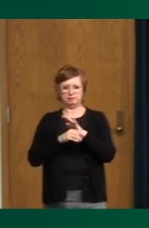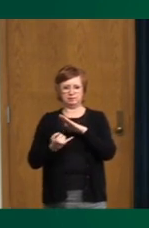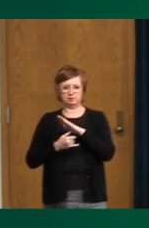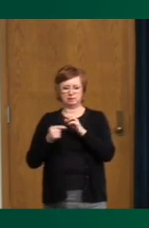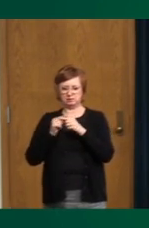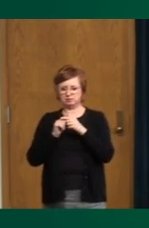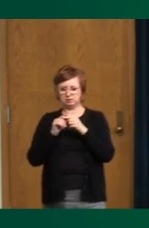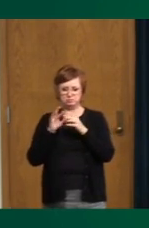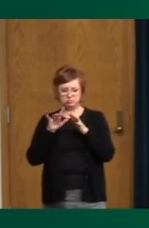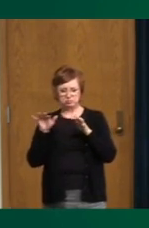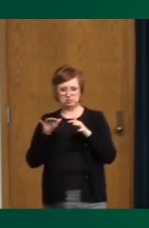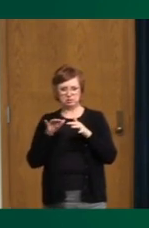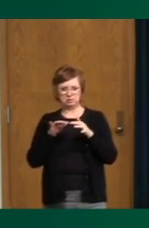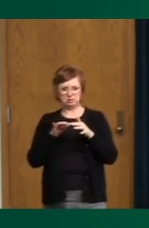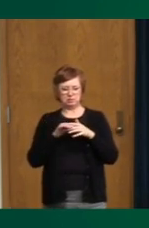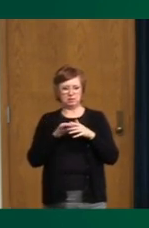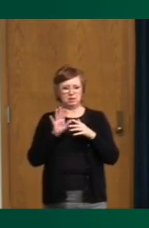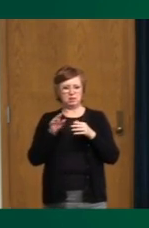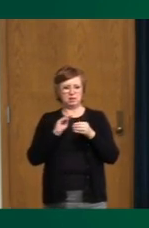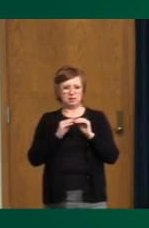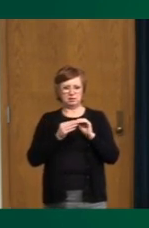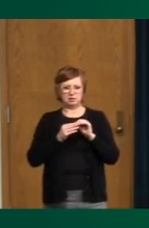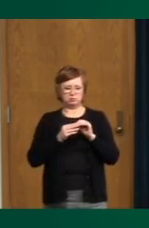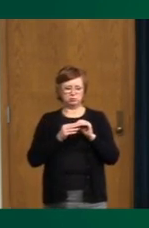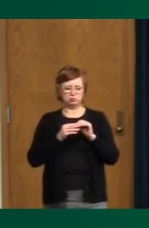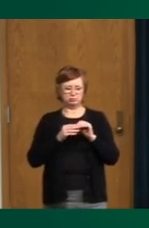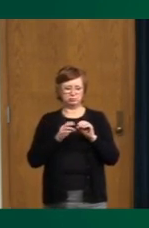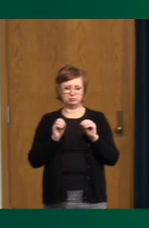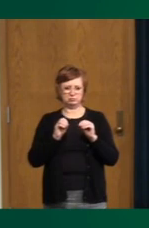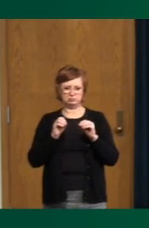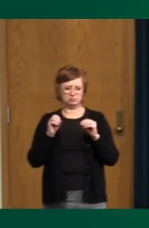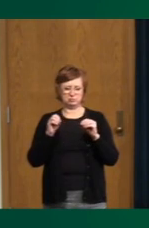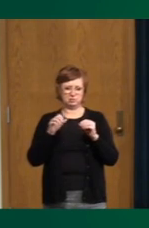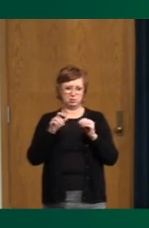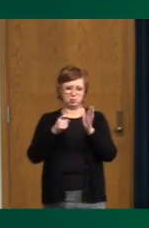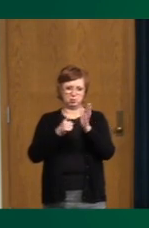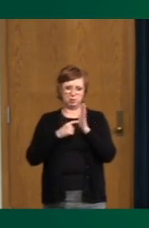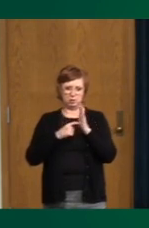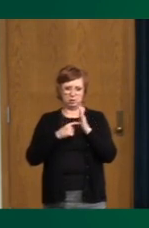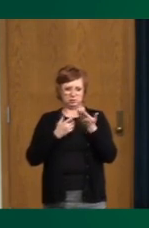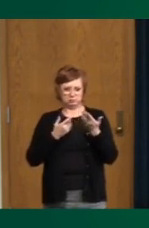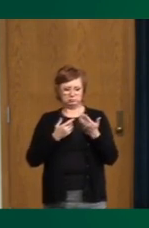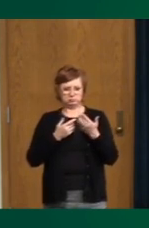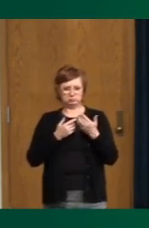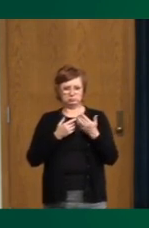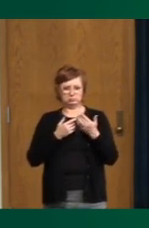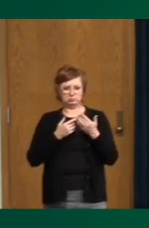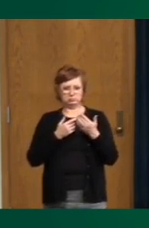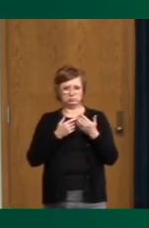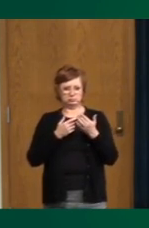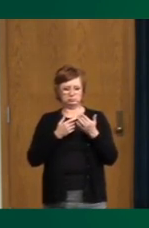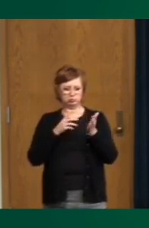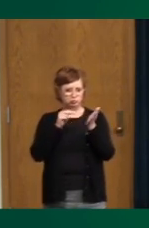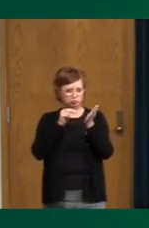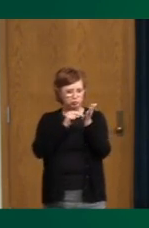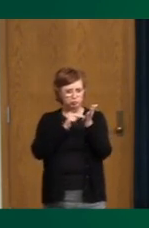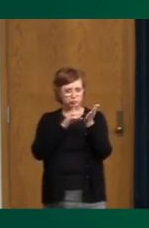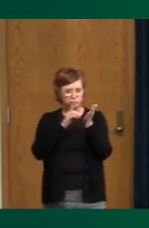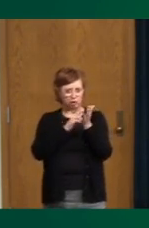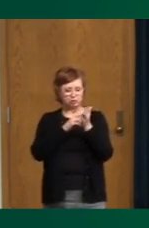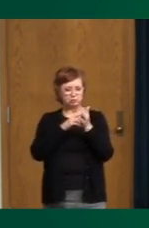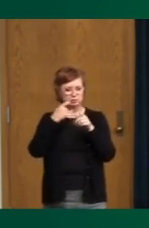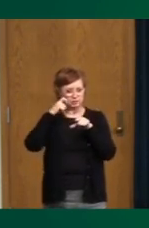carry on. Those don't necessarily have to be a healthcare individual delivering that message. So we've been working